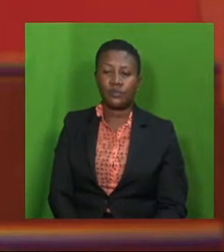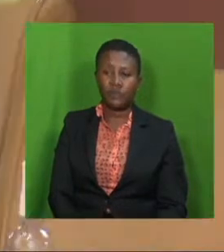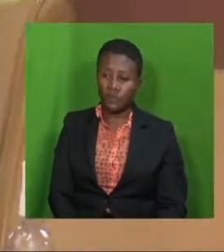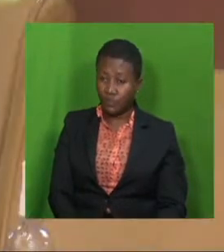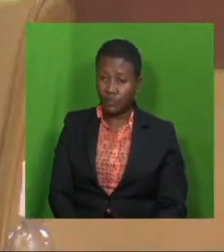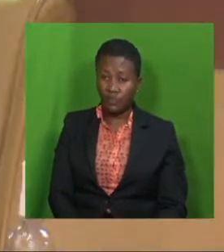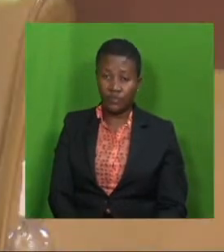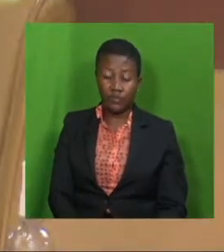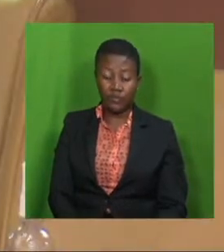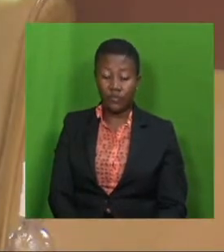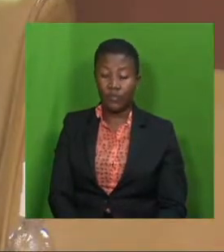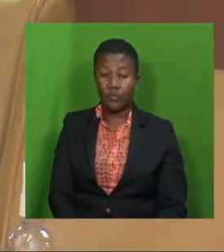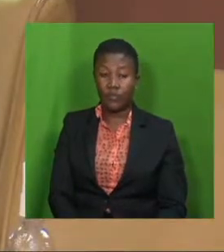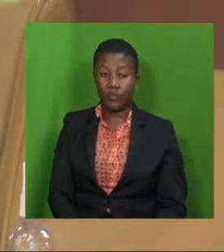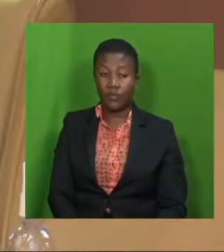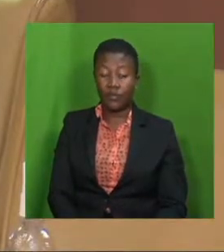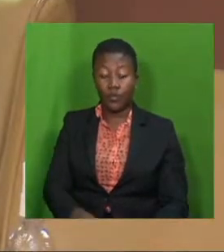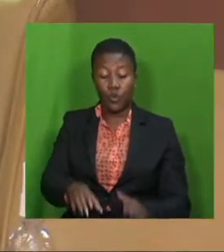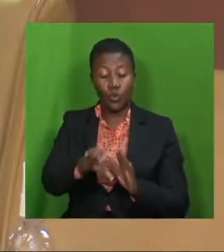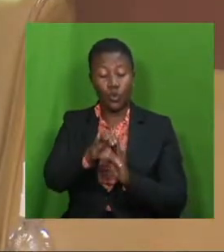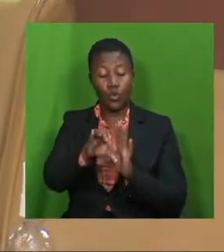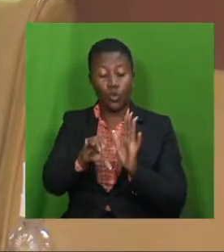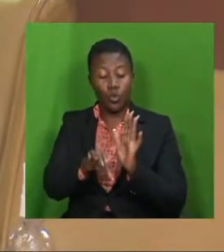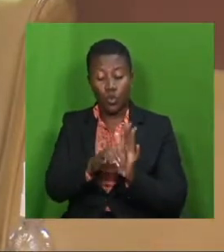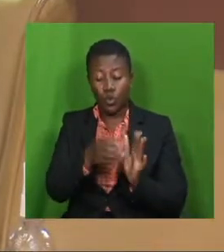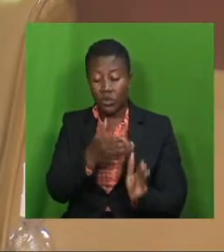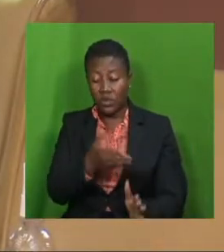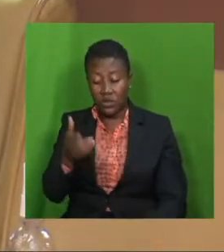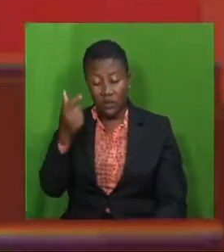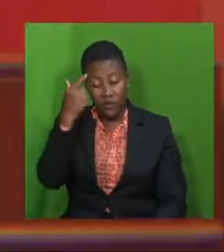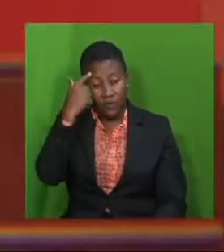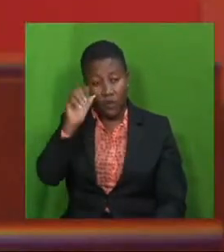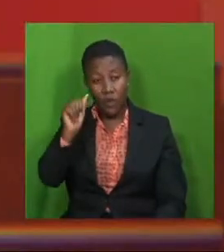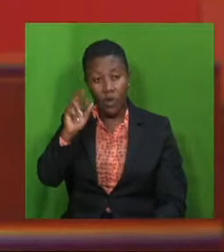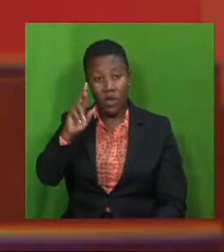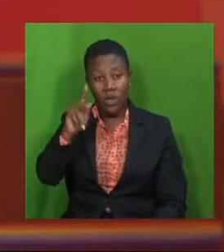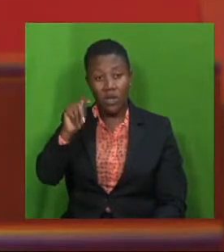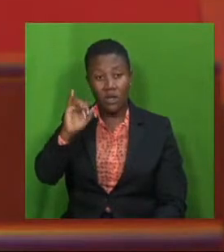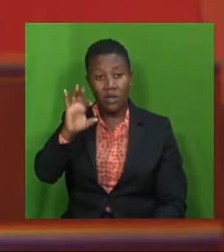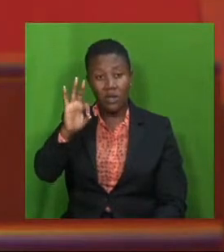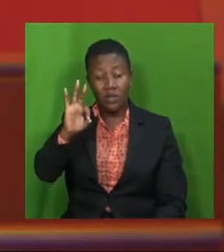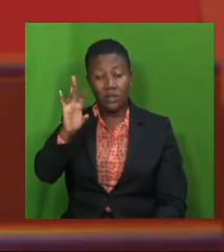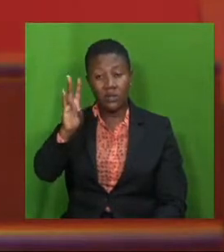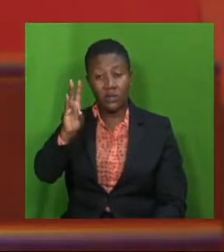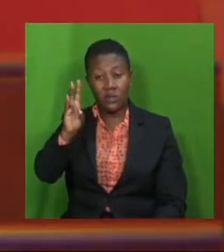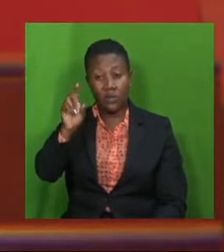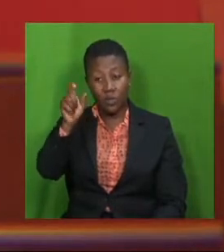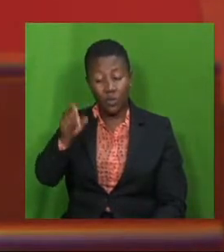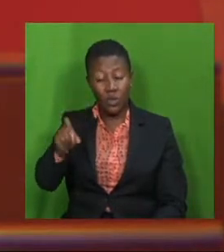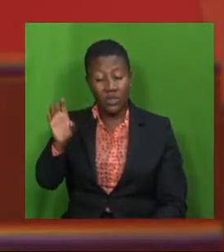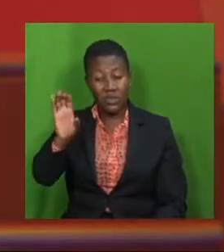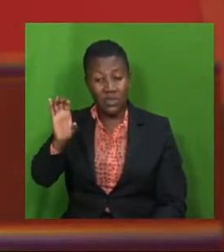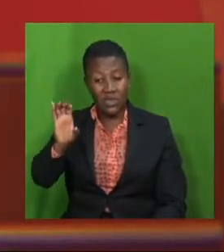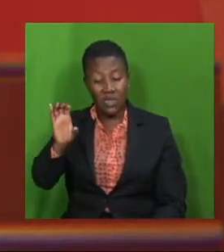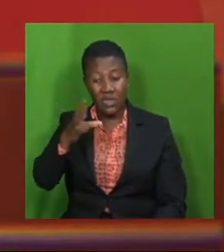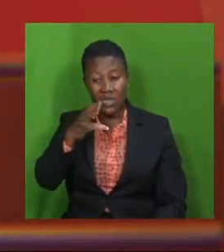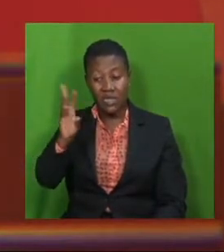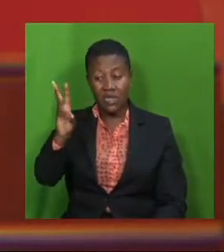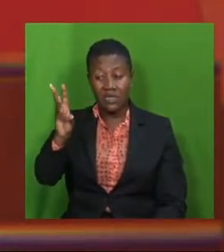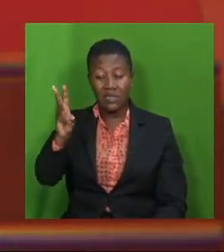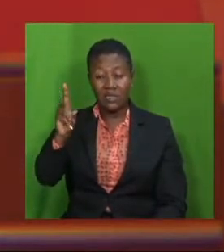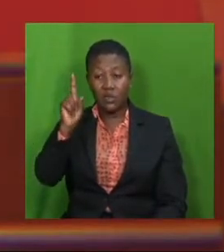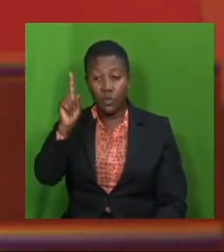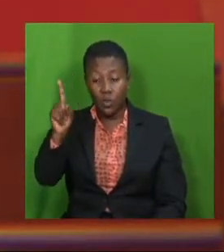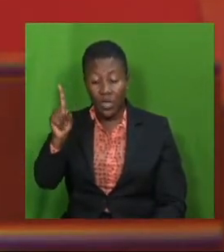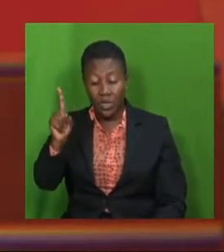The constitutional provision of Article 97(1)(c) and Order 16(1) of the